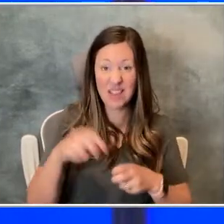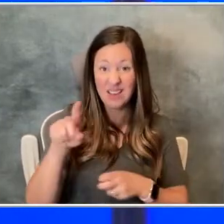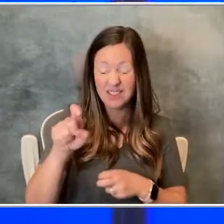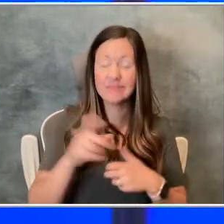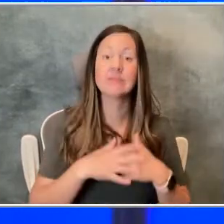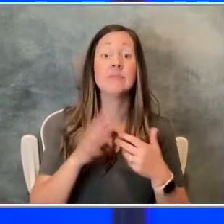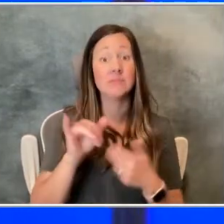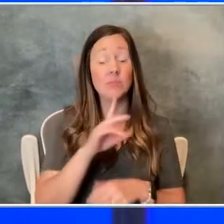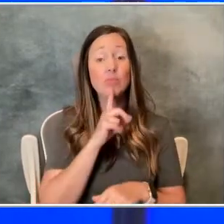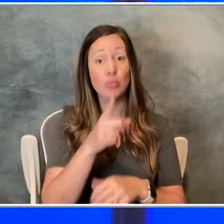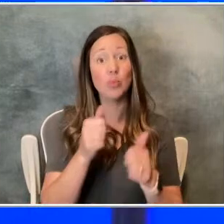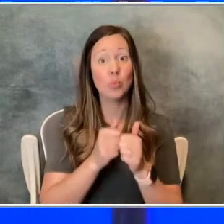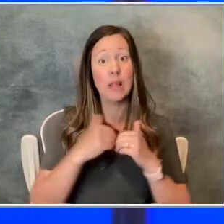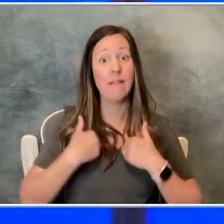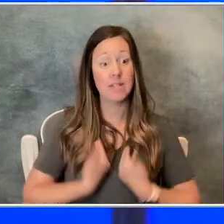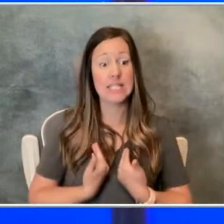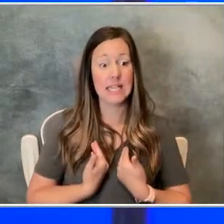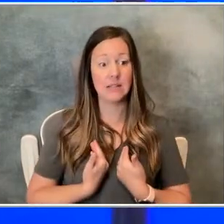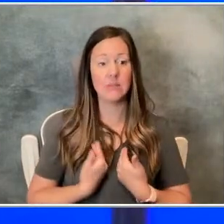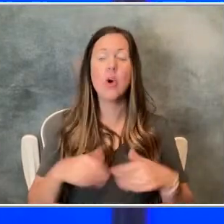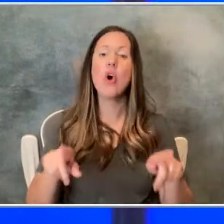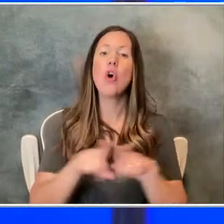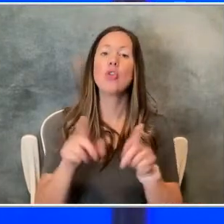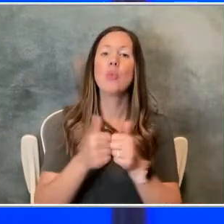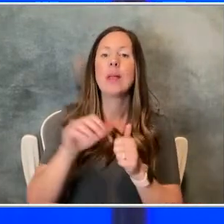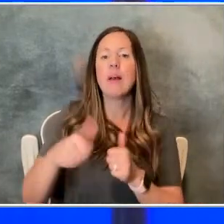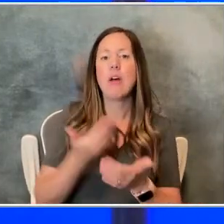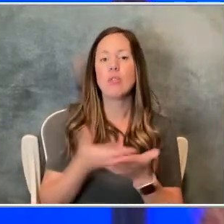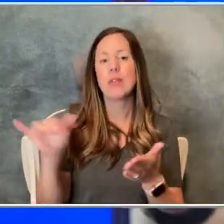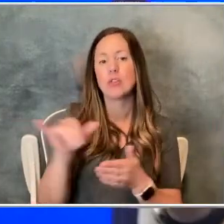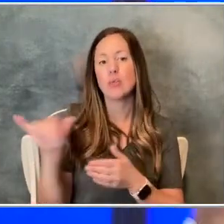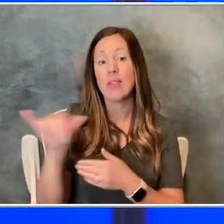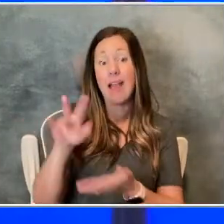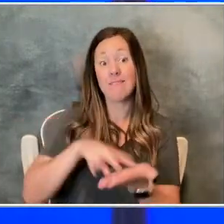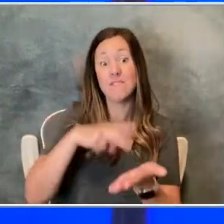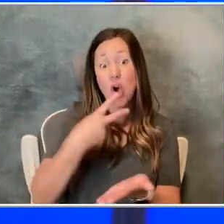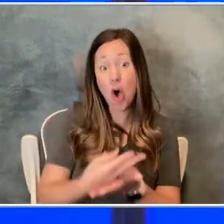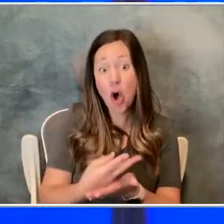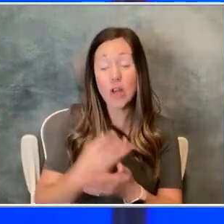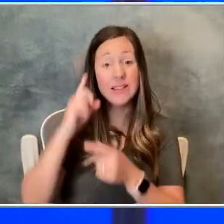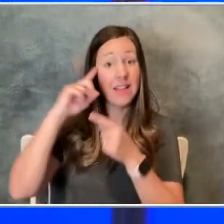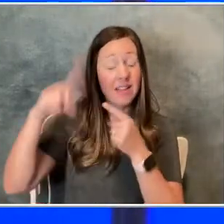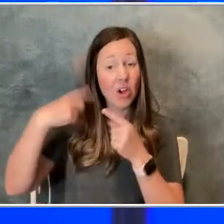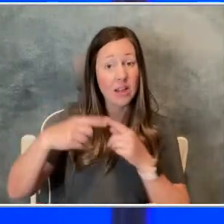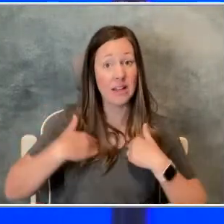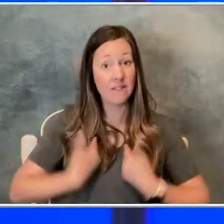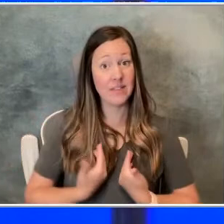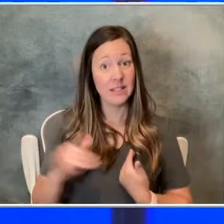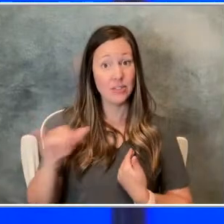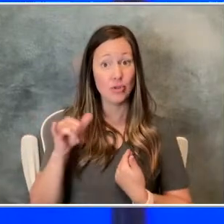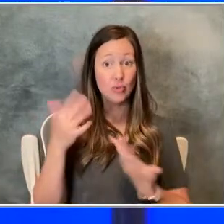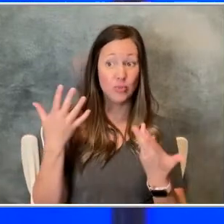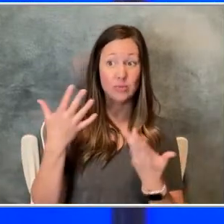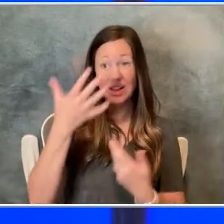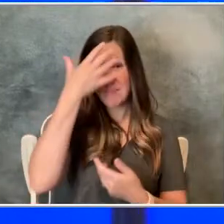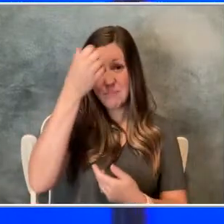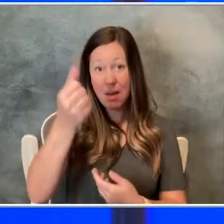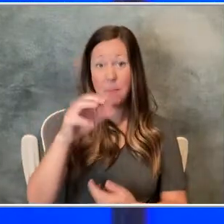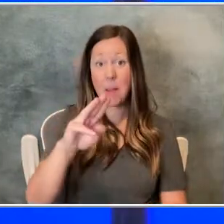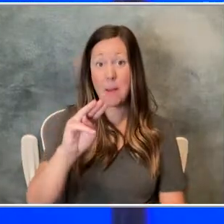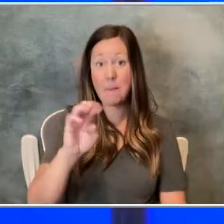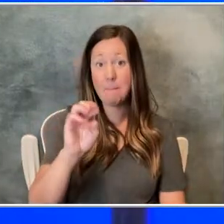with fatigue. It's also true with other things like falls and the cognitive fatigue or potential memory problems that Dr. Sinclair mentioned